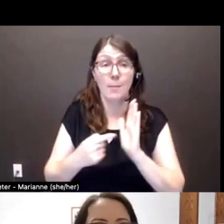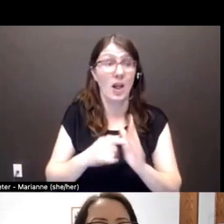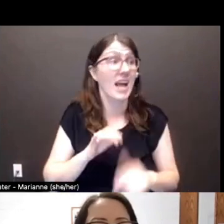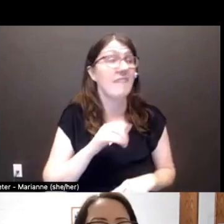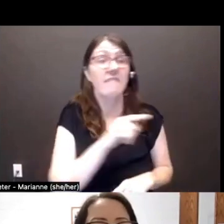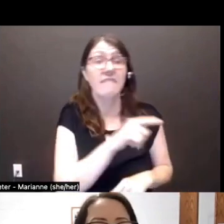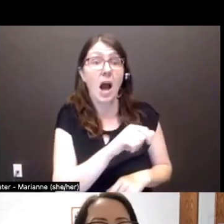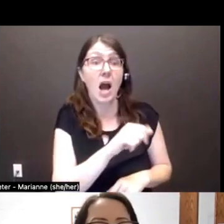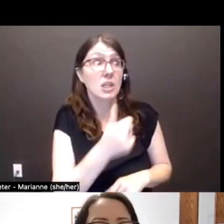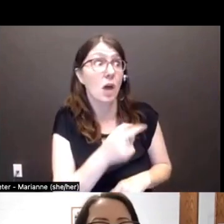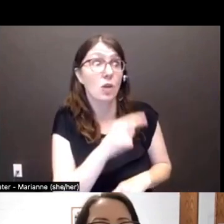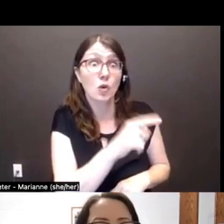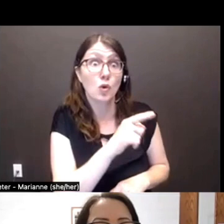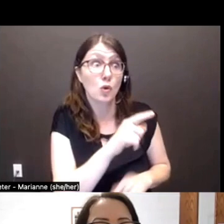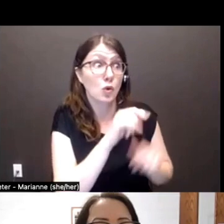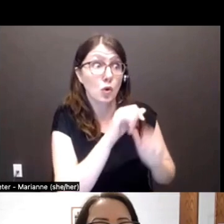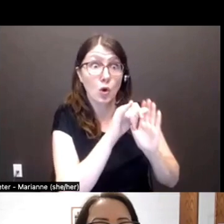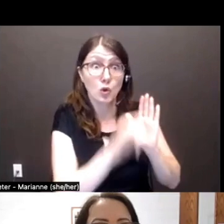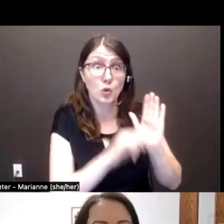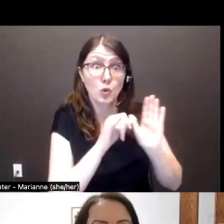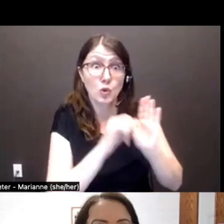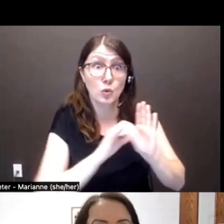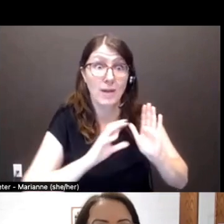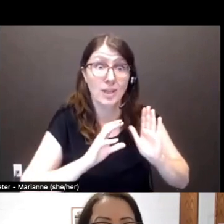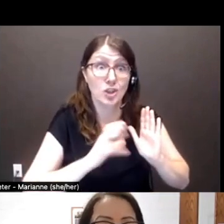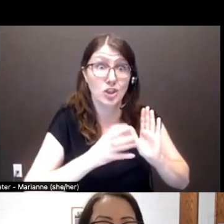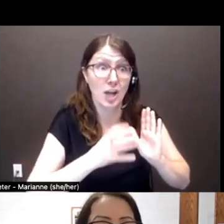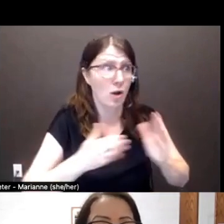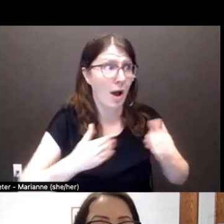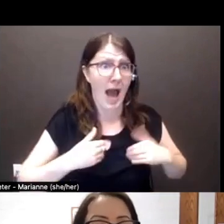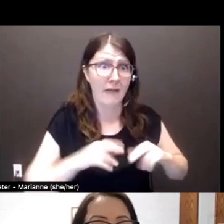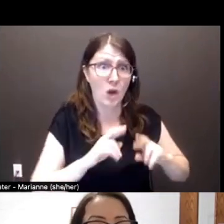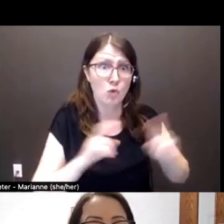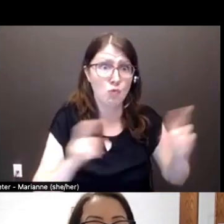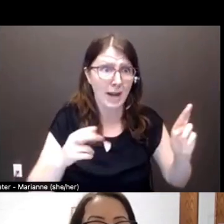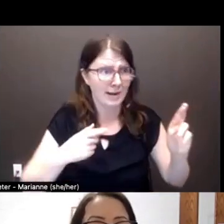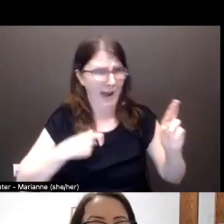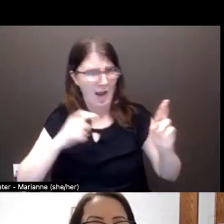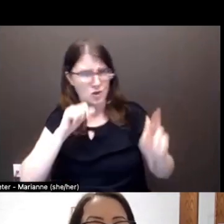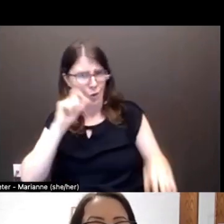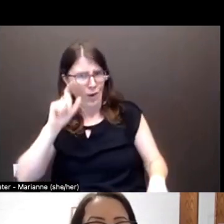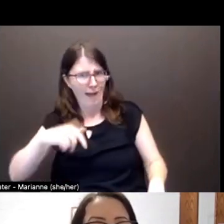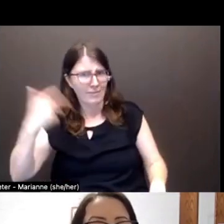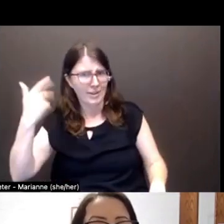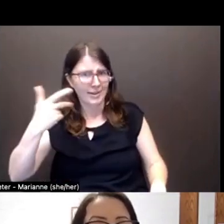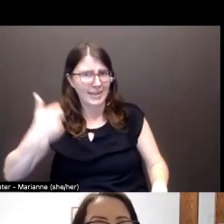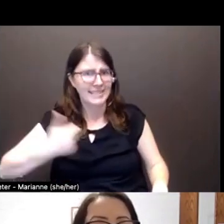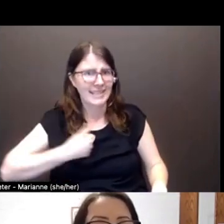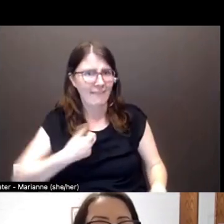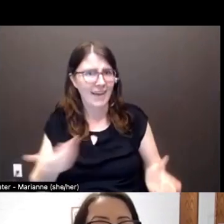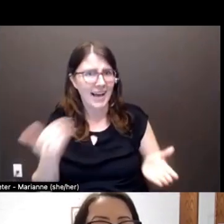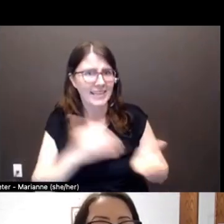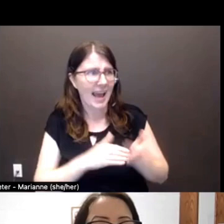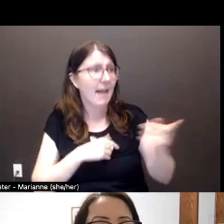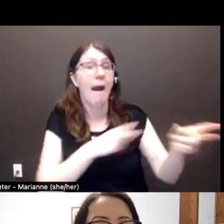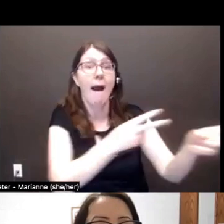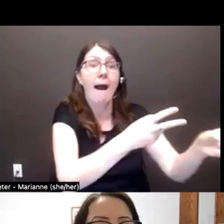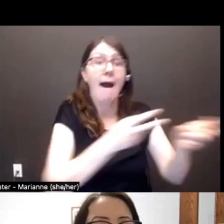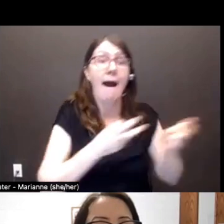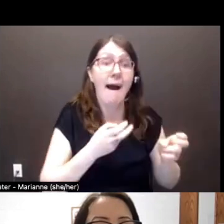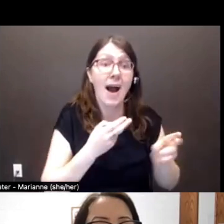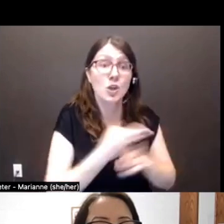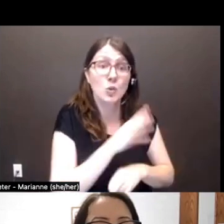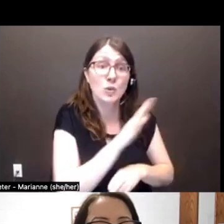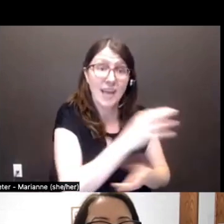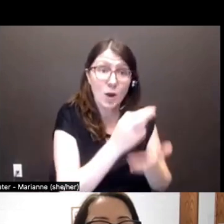our collection. So we don't have to redevelop the same videos. We can repurpose, reuse, and find amazing resources and add